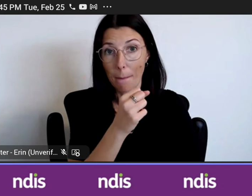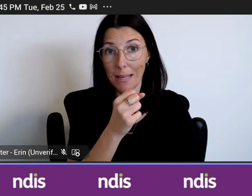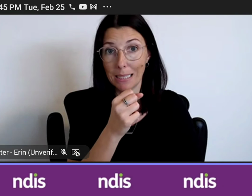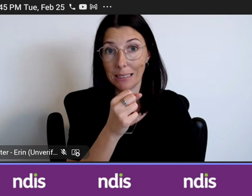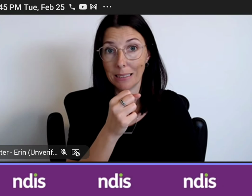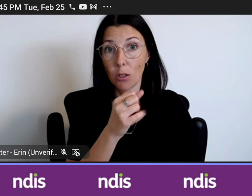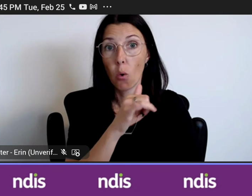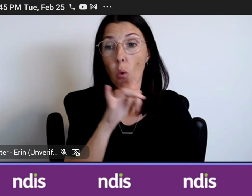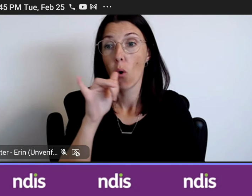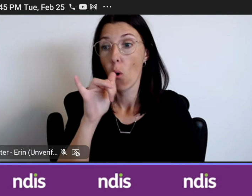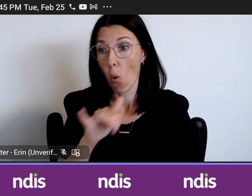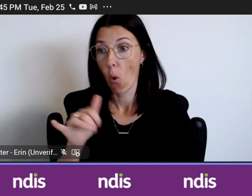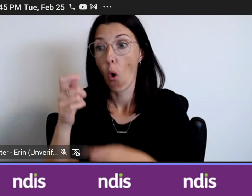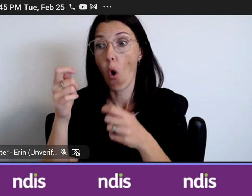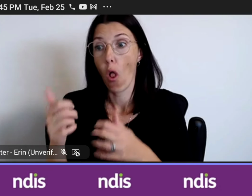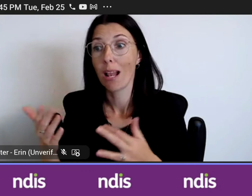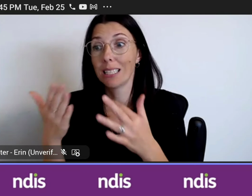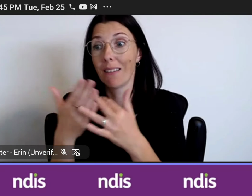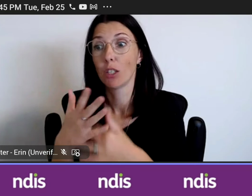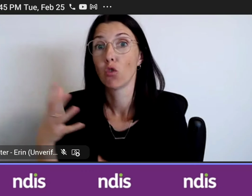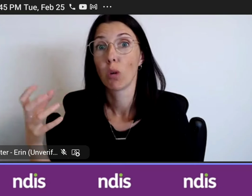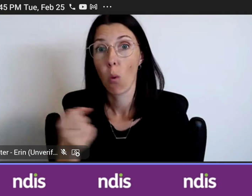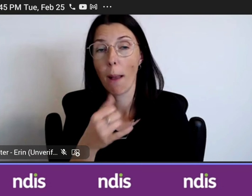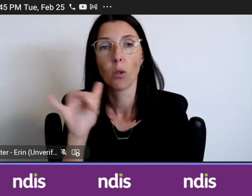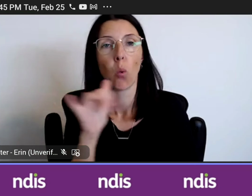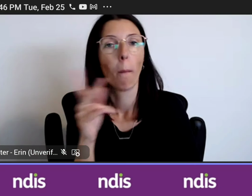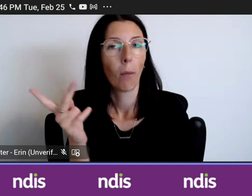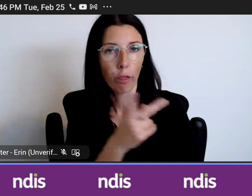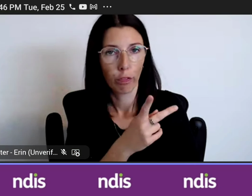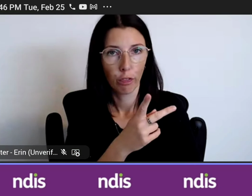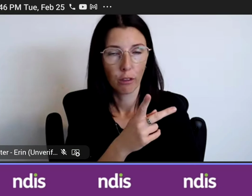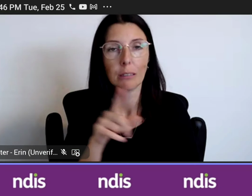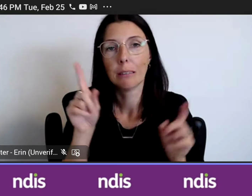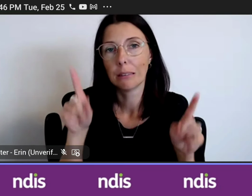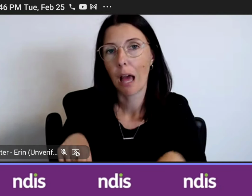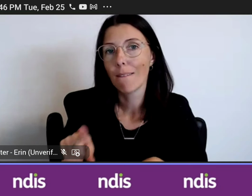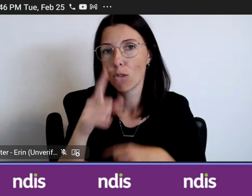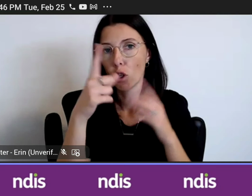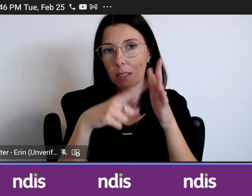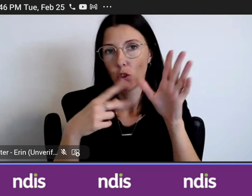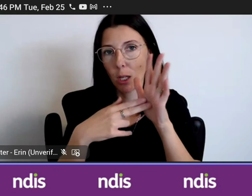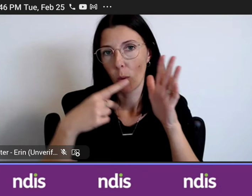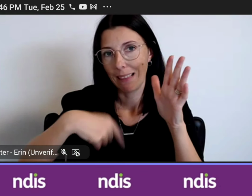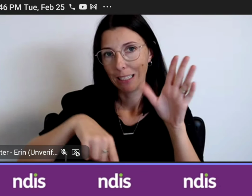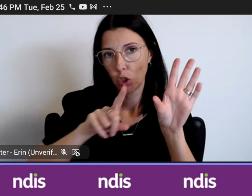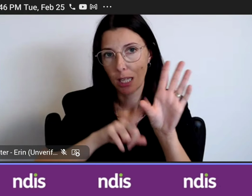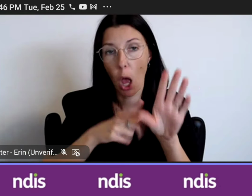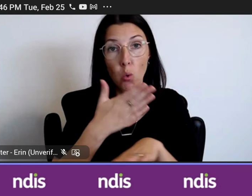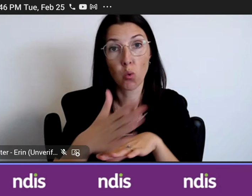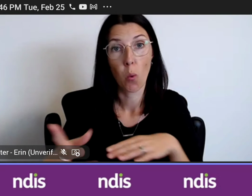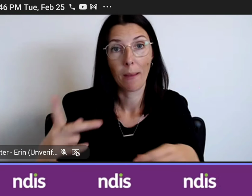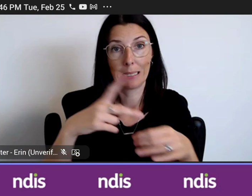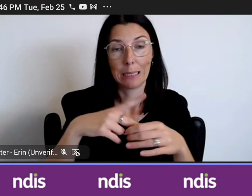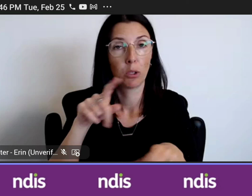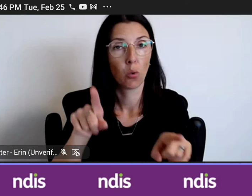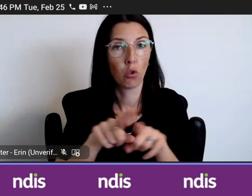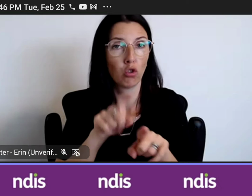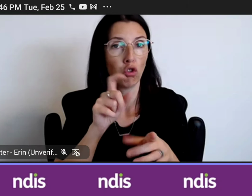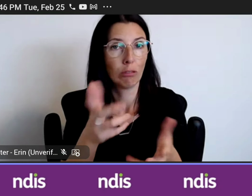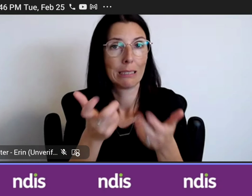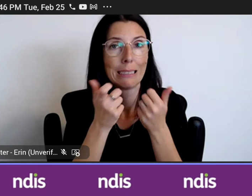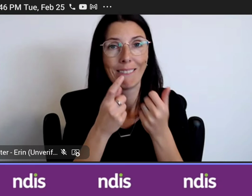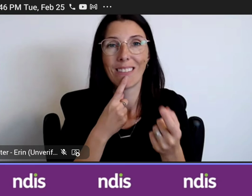or both. So from the 1st of January this year, new participants will also receive information